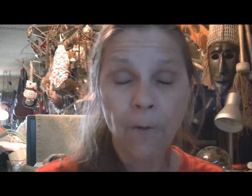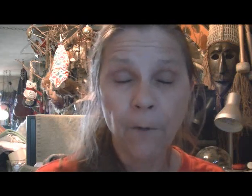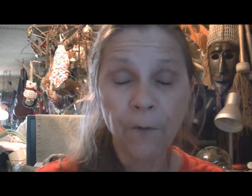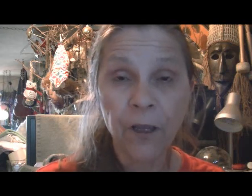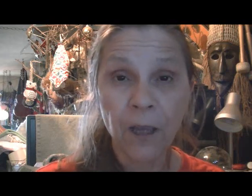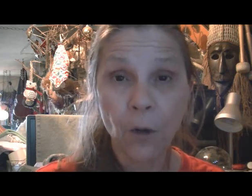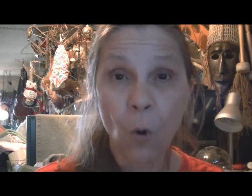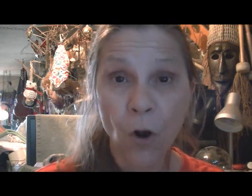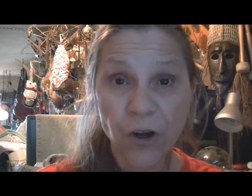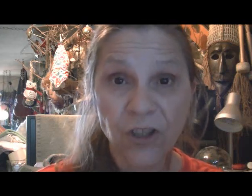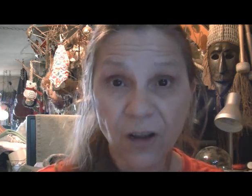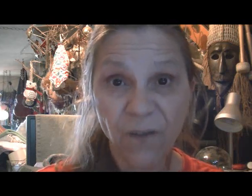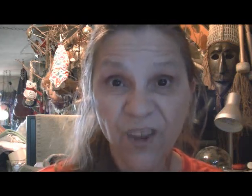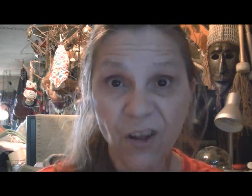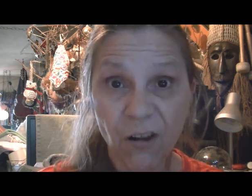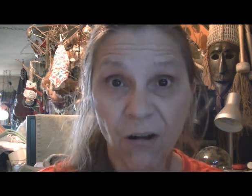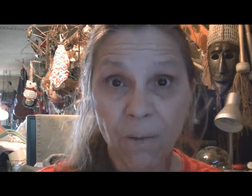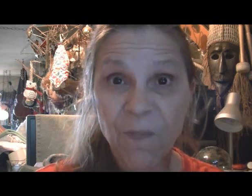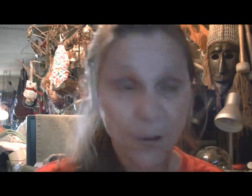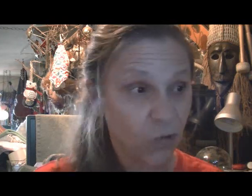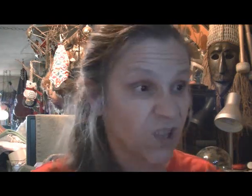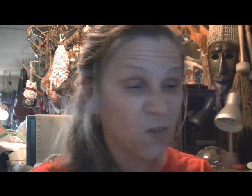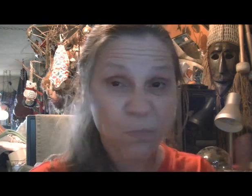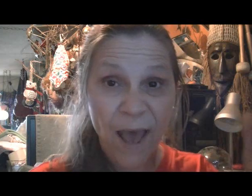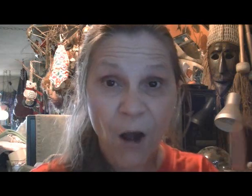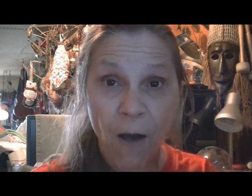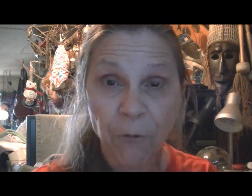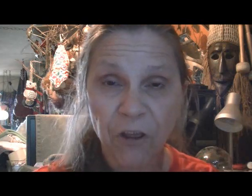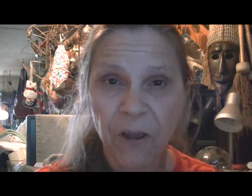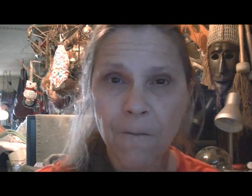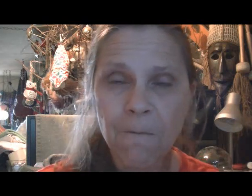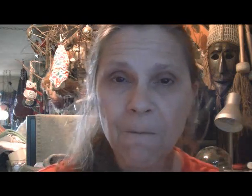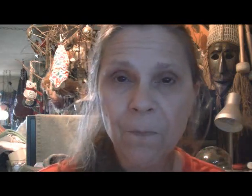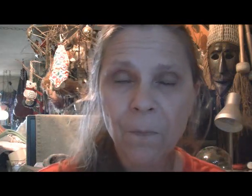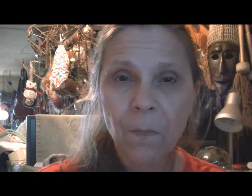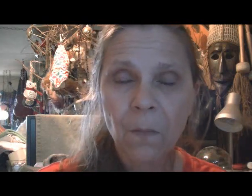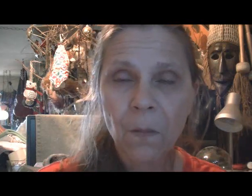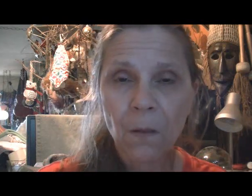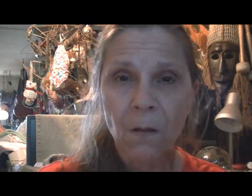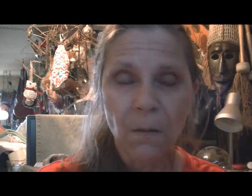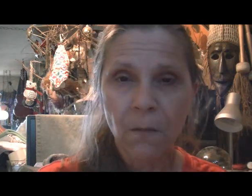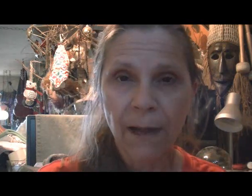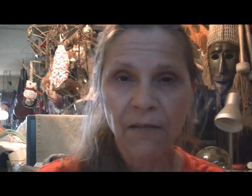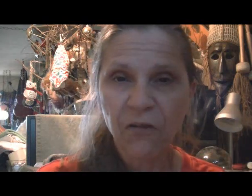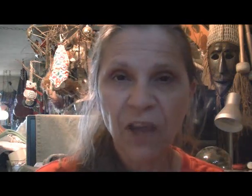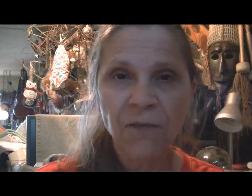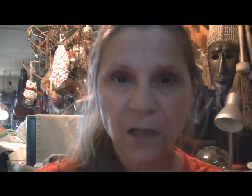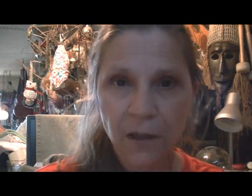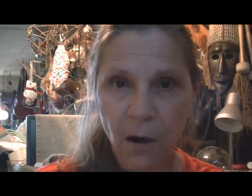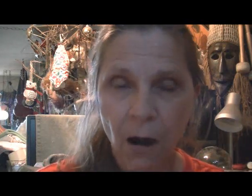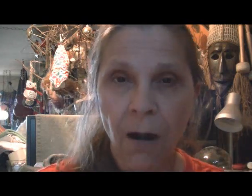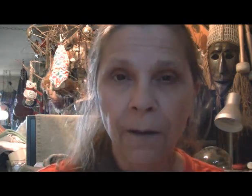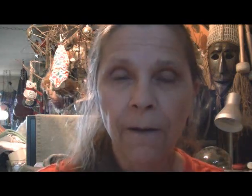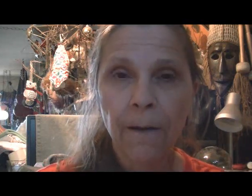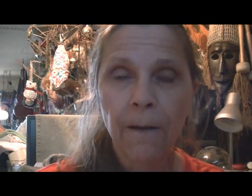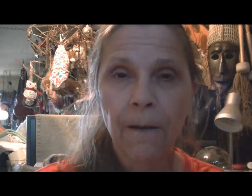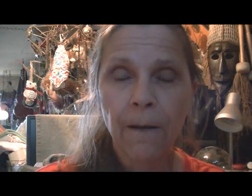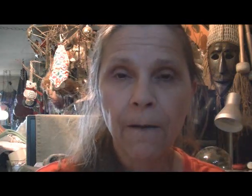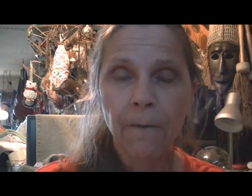back of a fucking coroner's vehicle, sped off with it, like the thieves that they